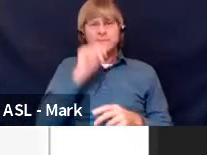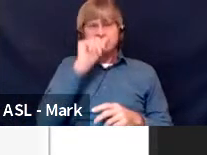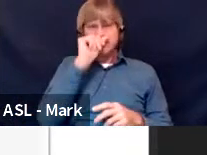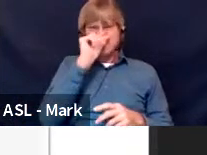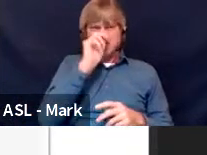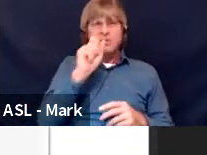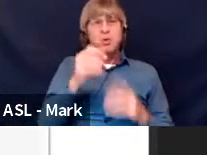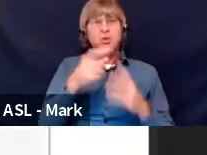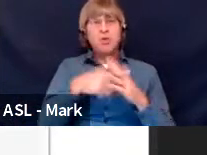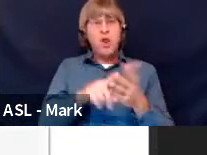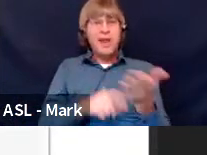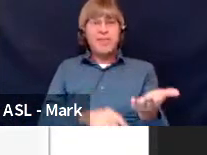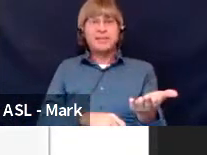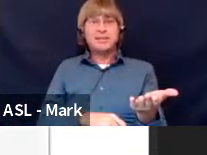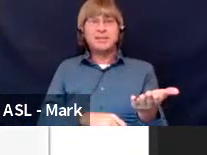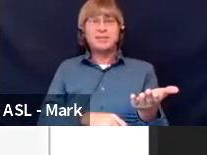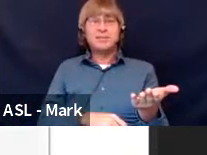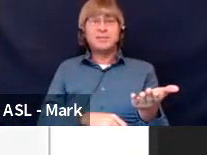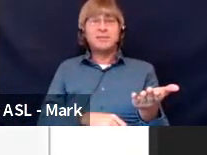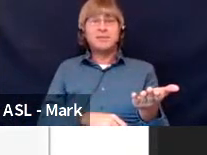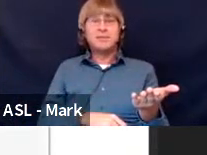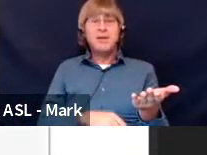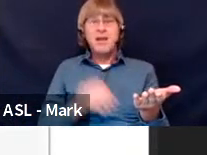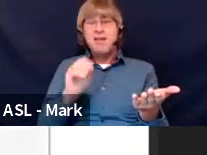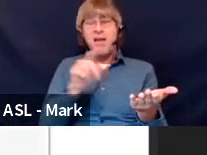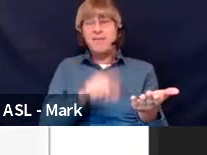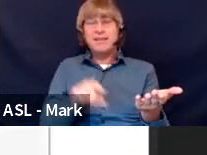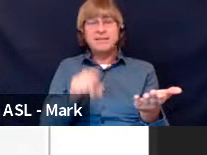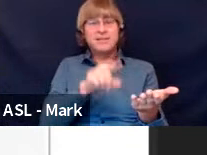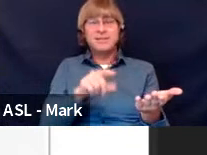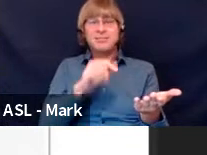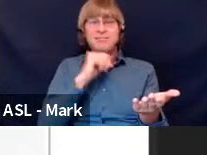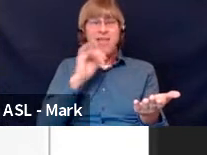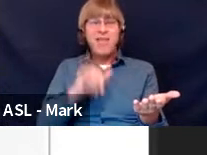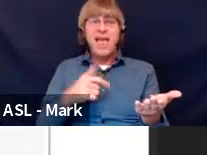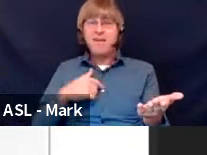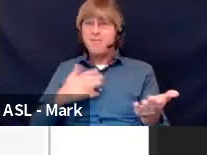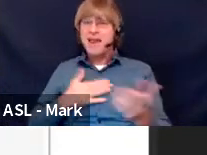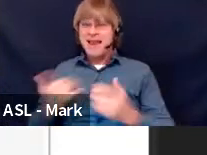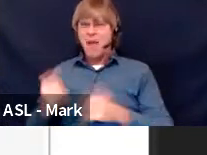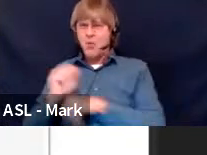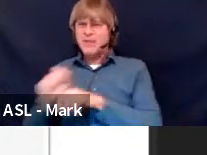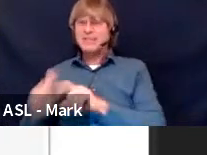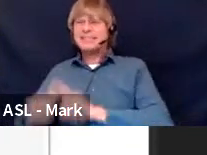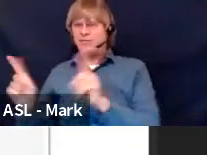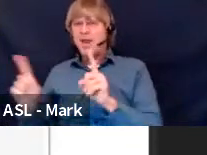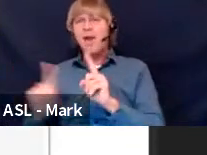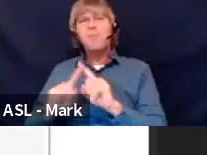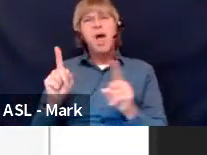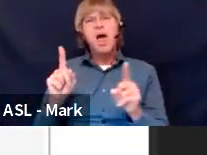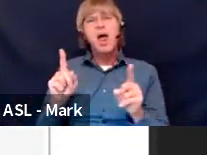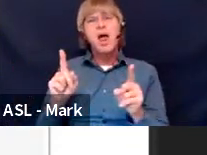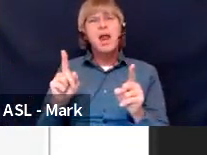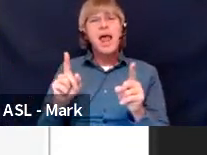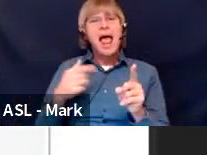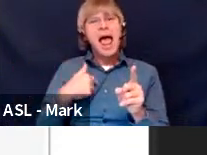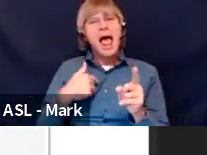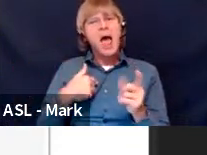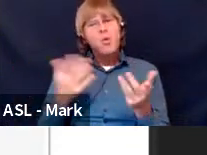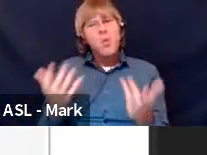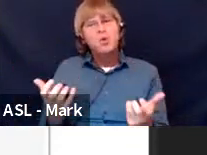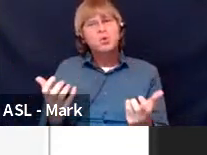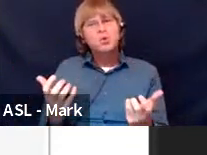it started like this. None of this looks like any of the work that I do now, but I I